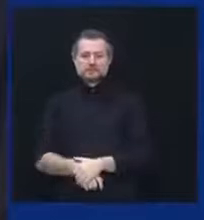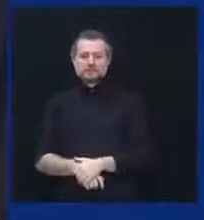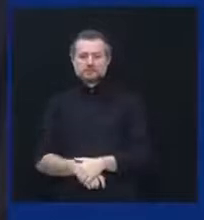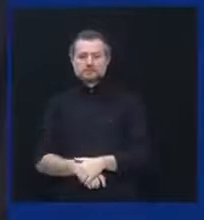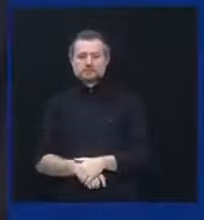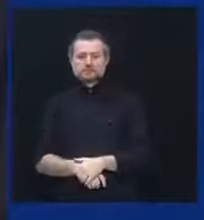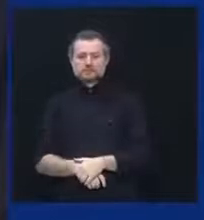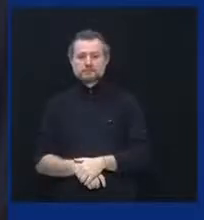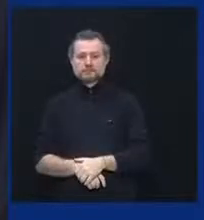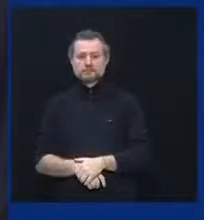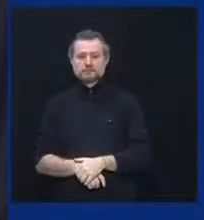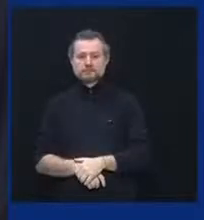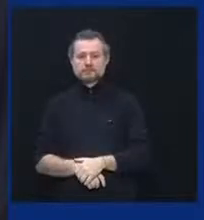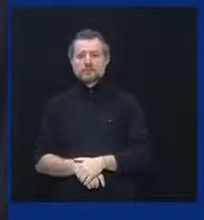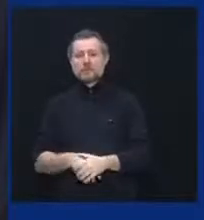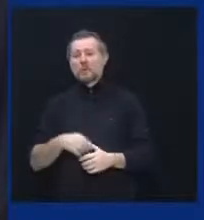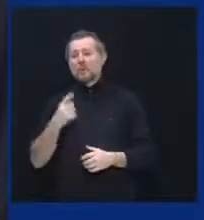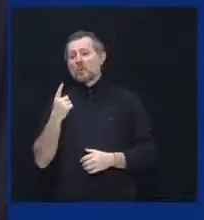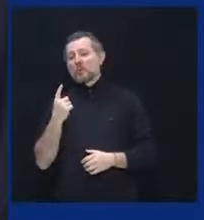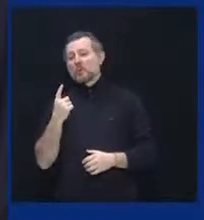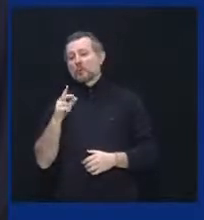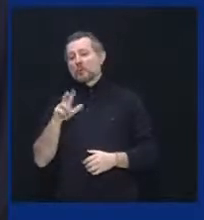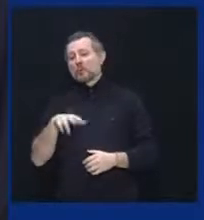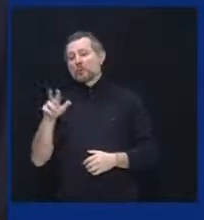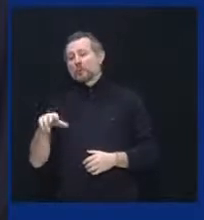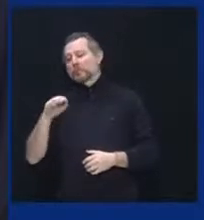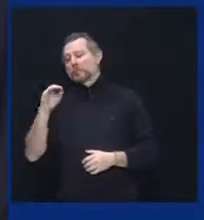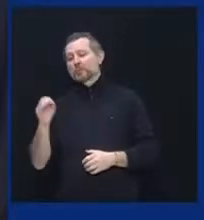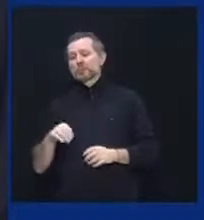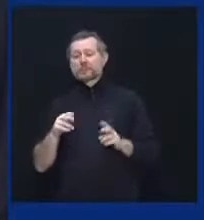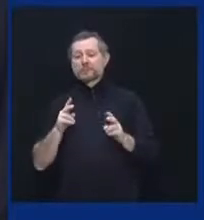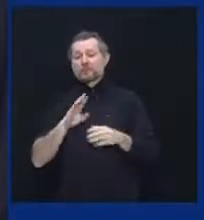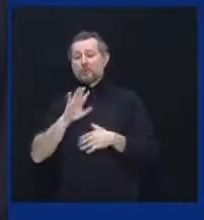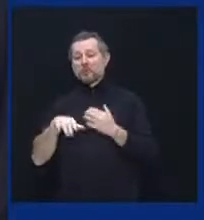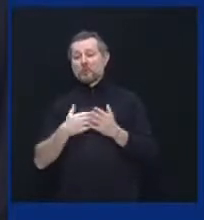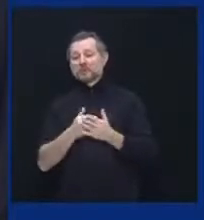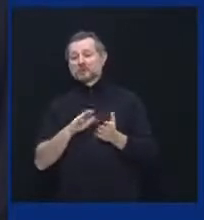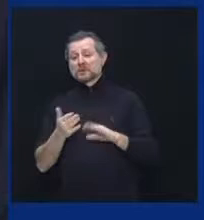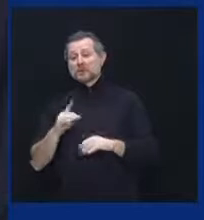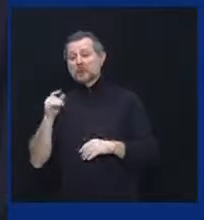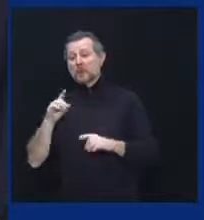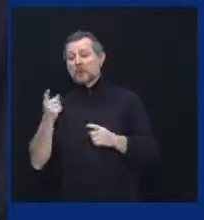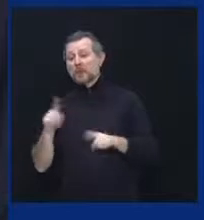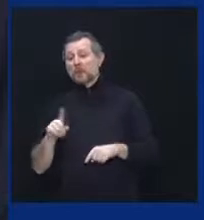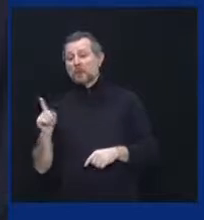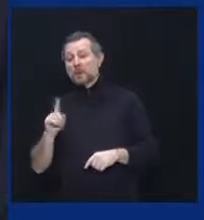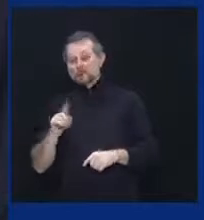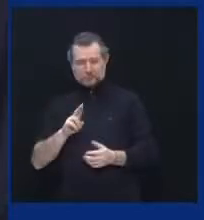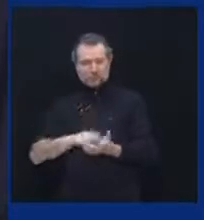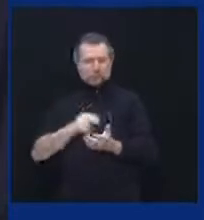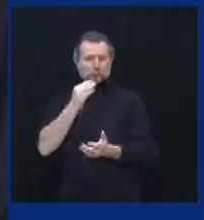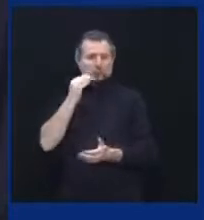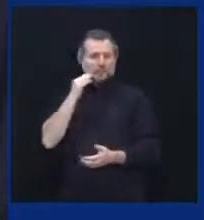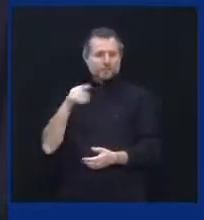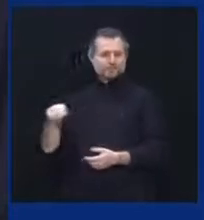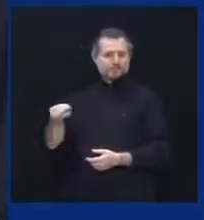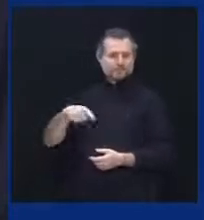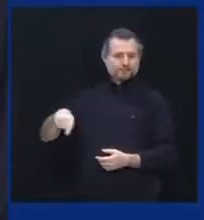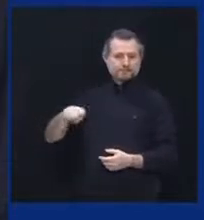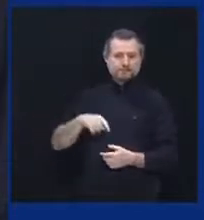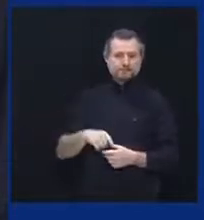A third of all deaths in this nation are from nursing homes. New York State, we're only